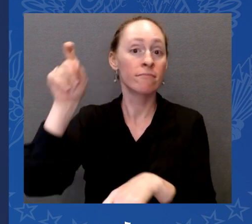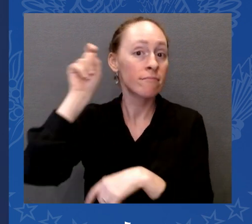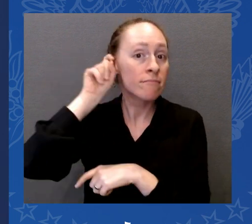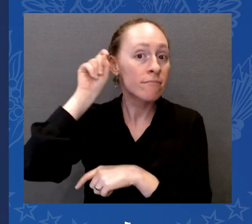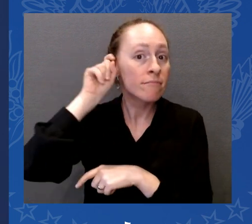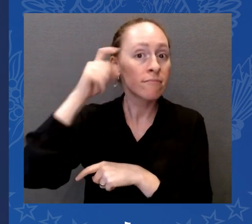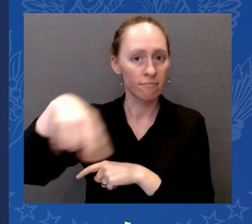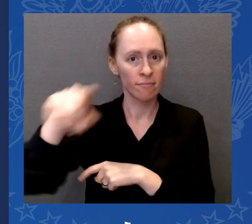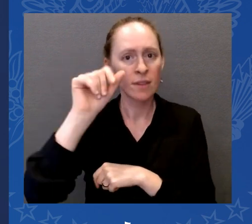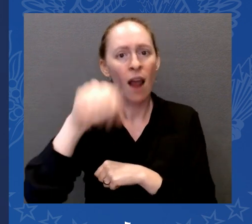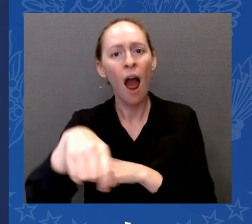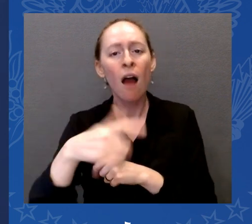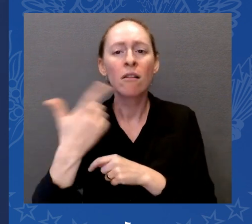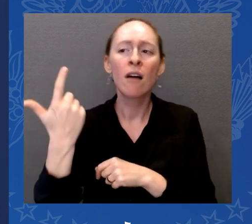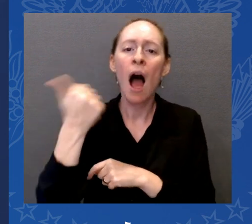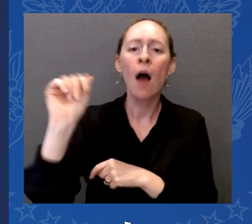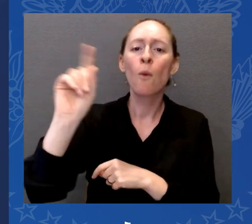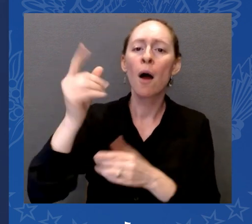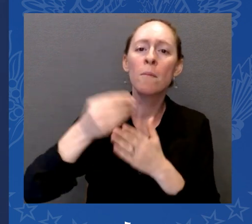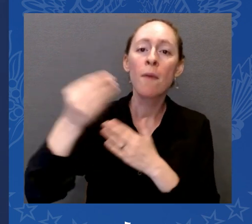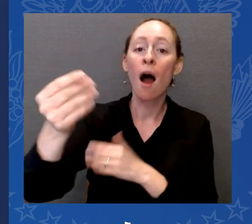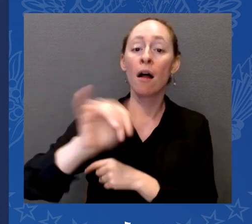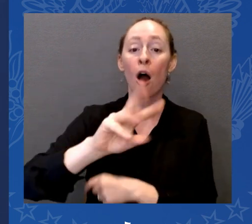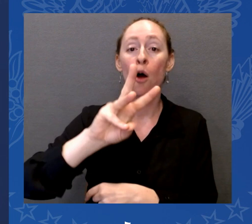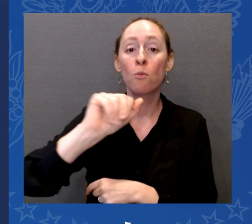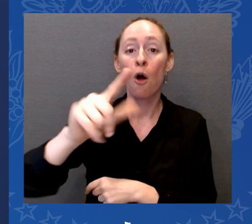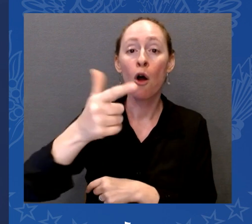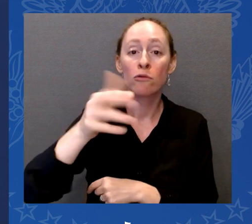Walmart. This is going to save, on average,